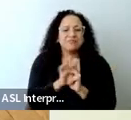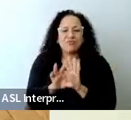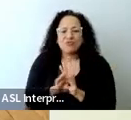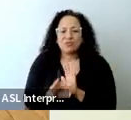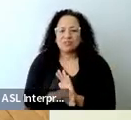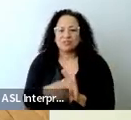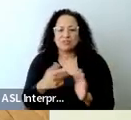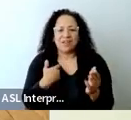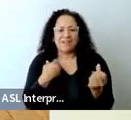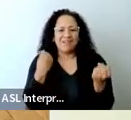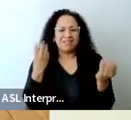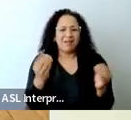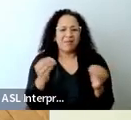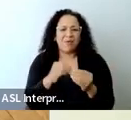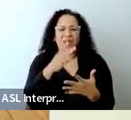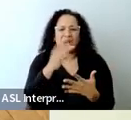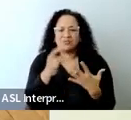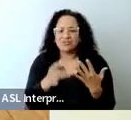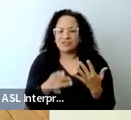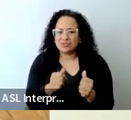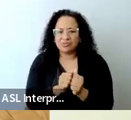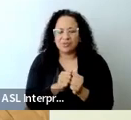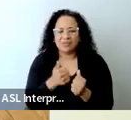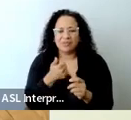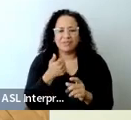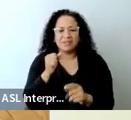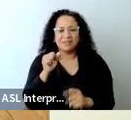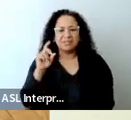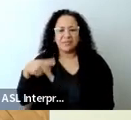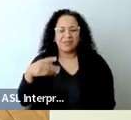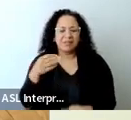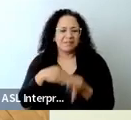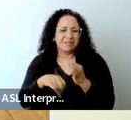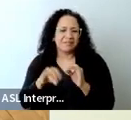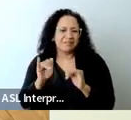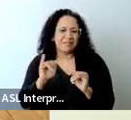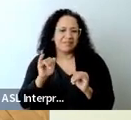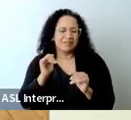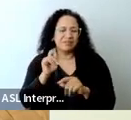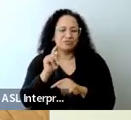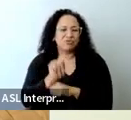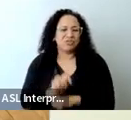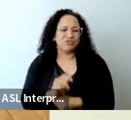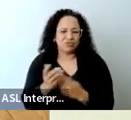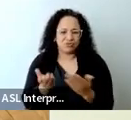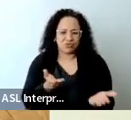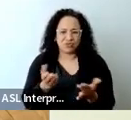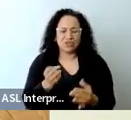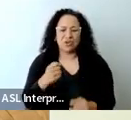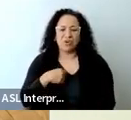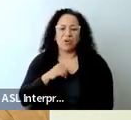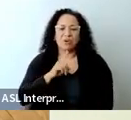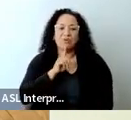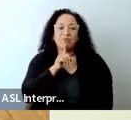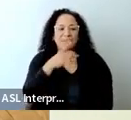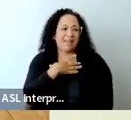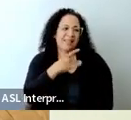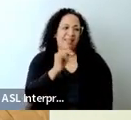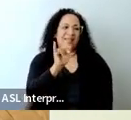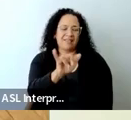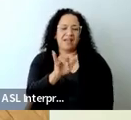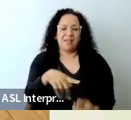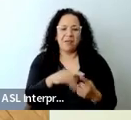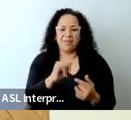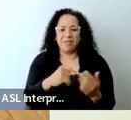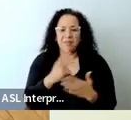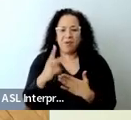more options with self-determination than you do in traditional services. So we really like that about the program.